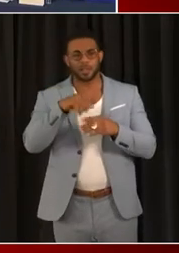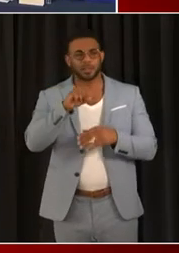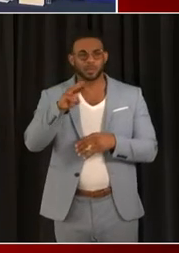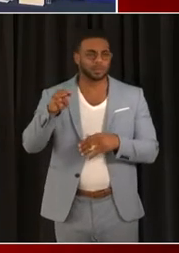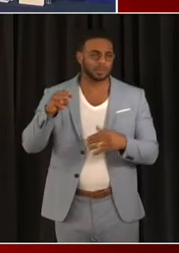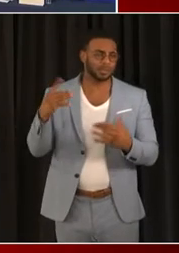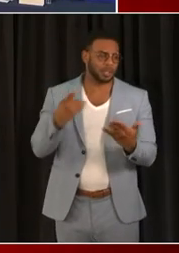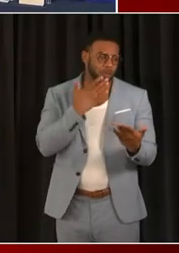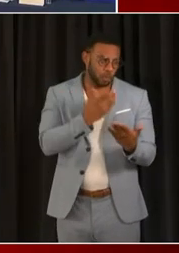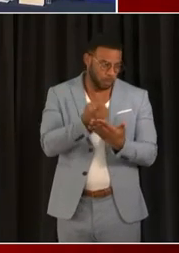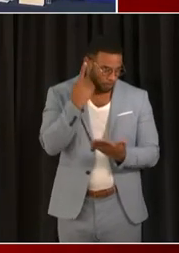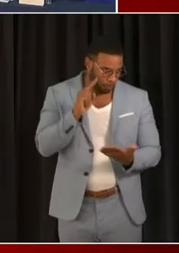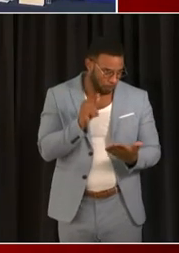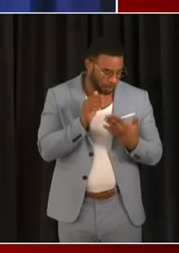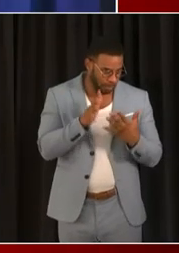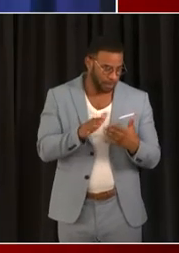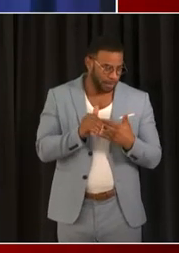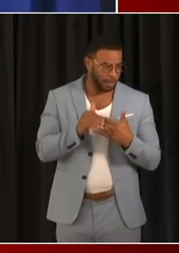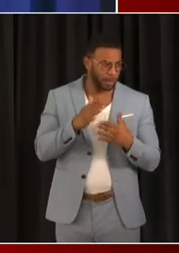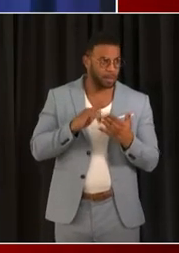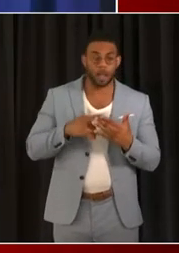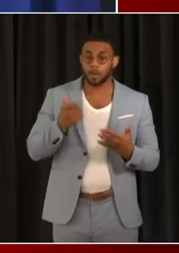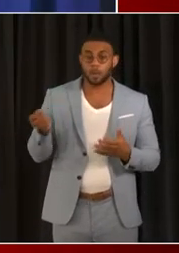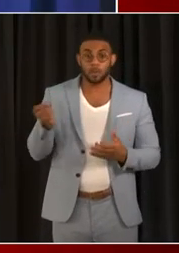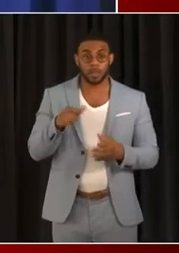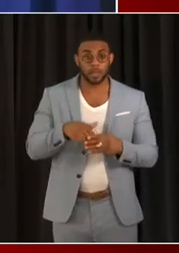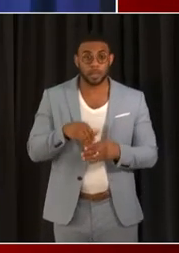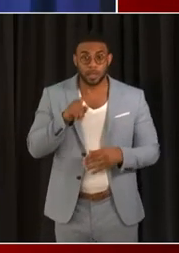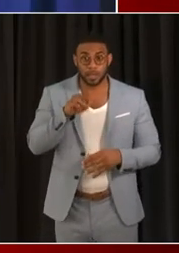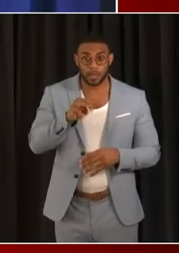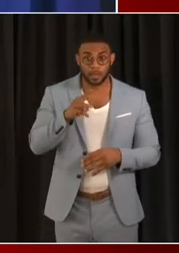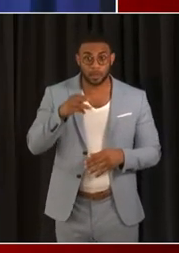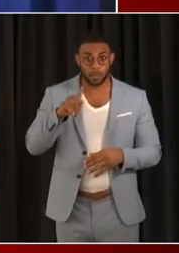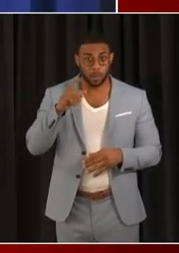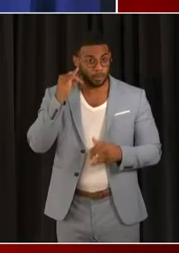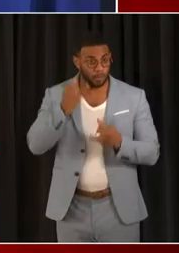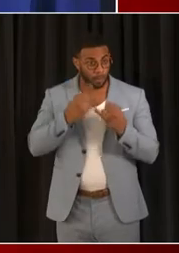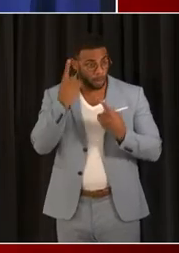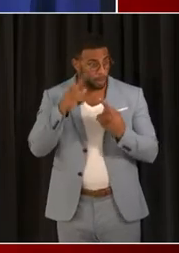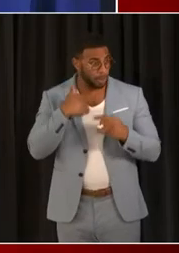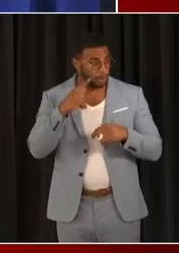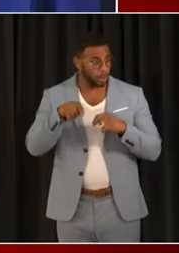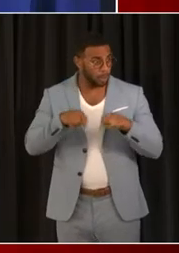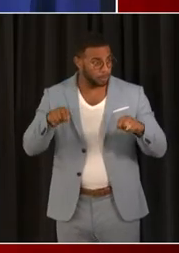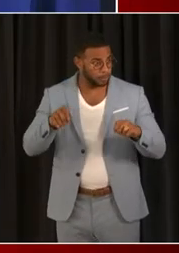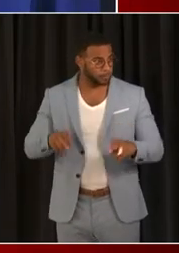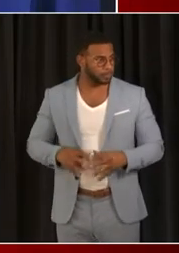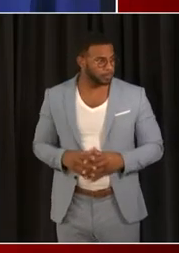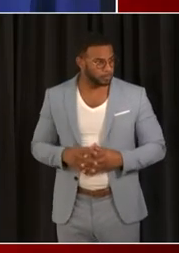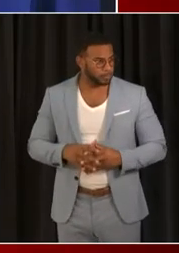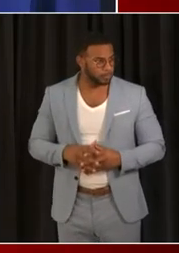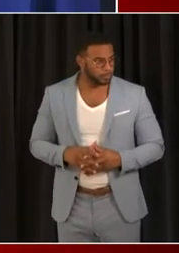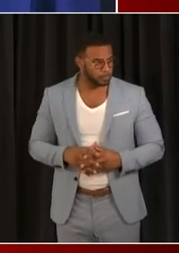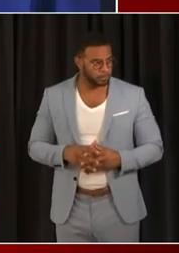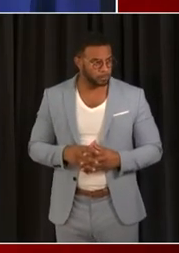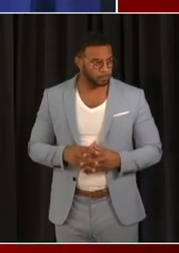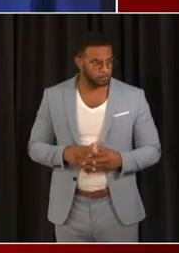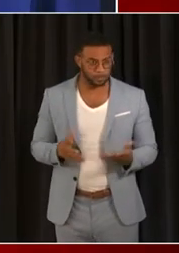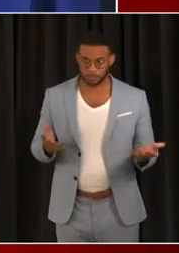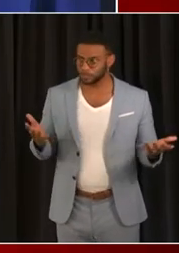on social. It's a good one to leave the conversation with. I want to bring in Tim White for a final thought, and then I'll do some housekeeping items as